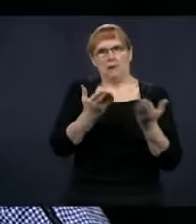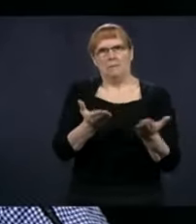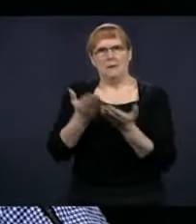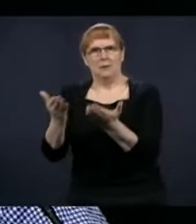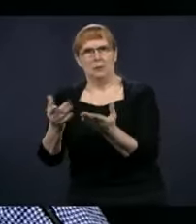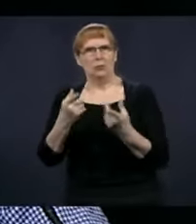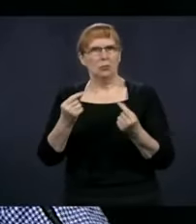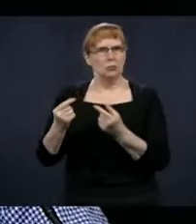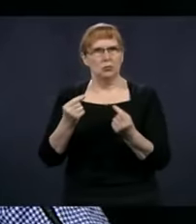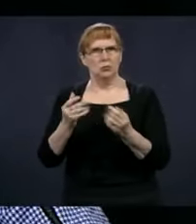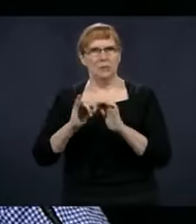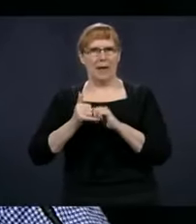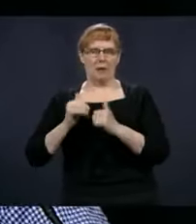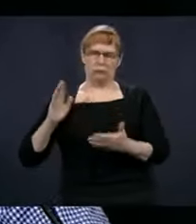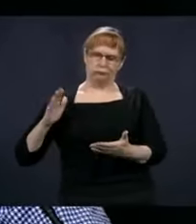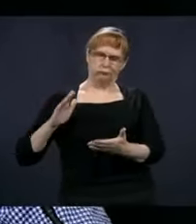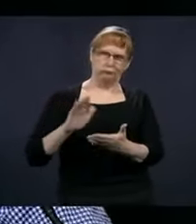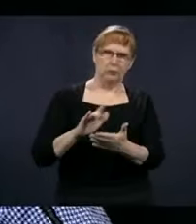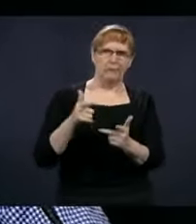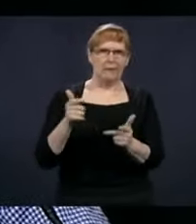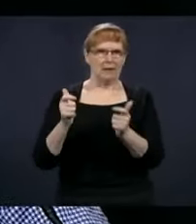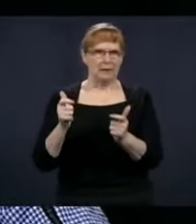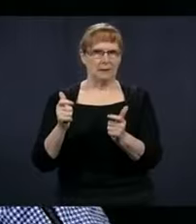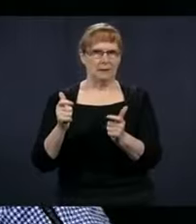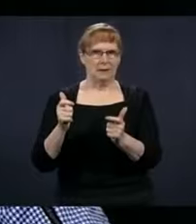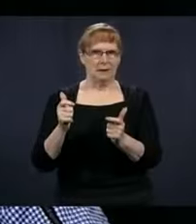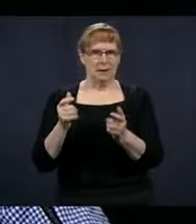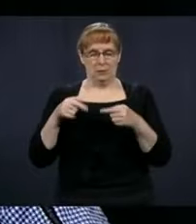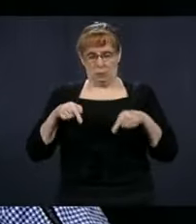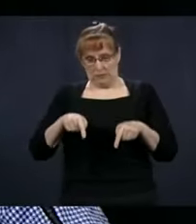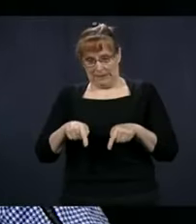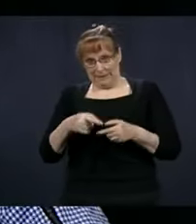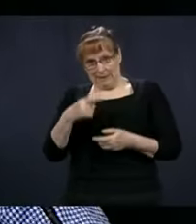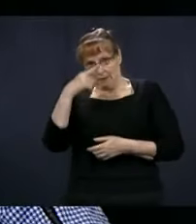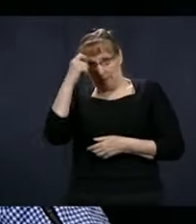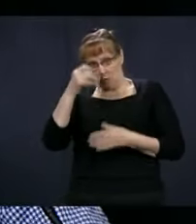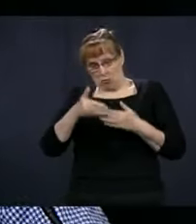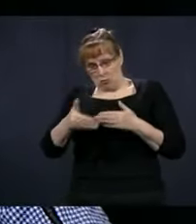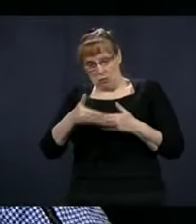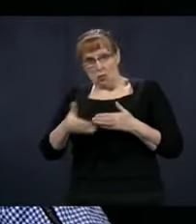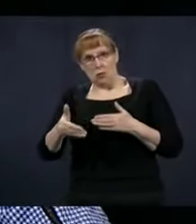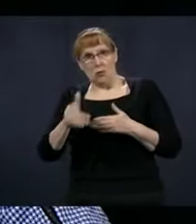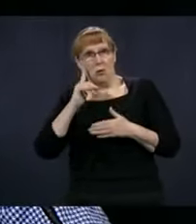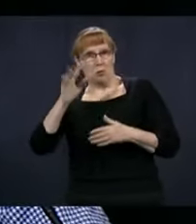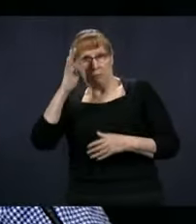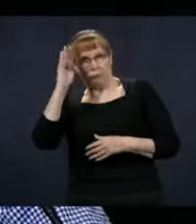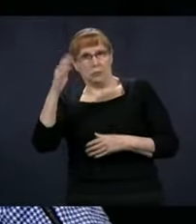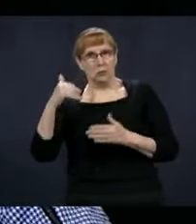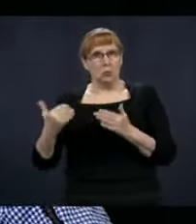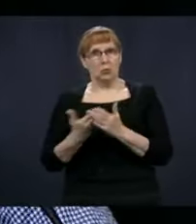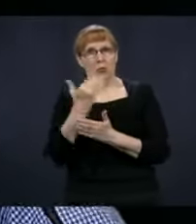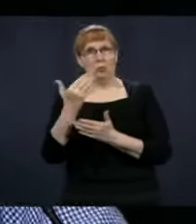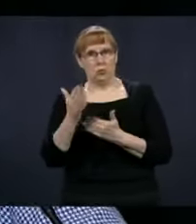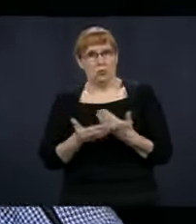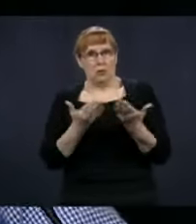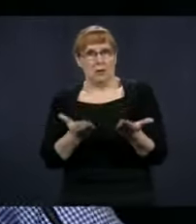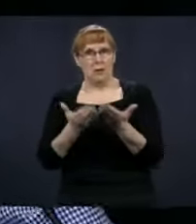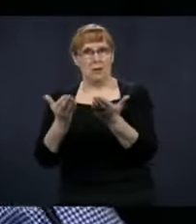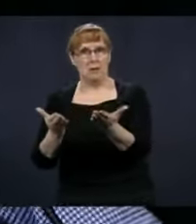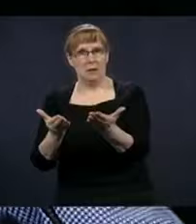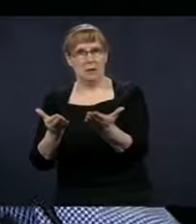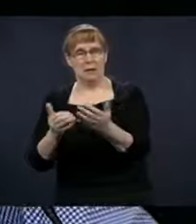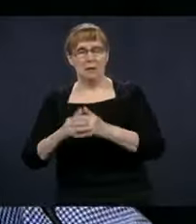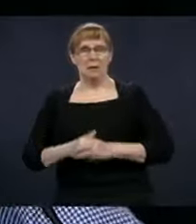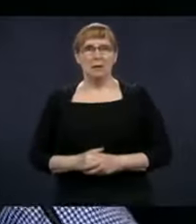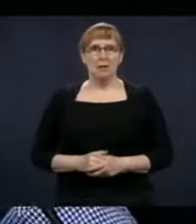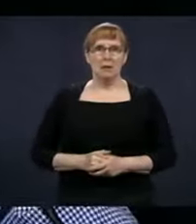want to implement quickly those recommendations. This is a problem we realize that